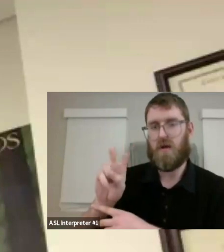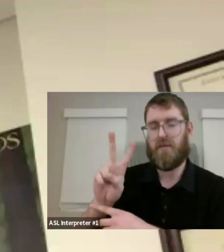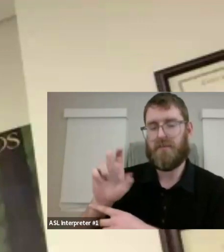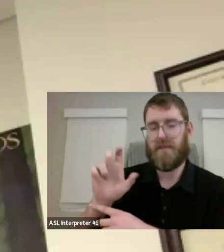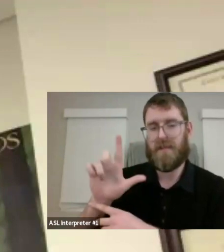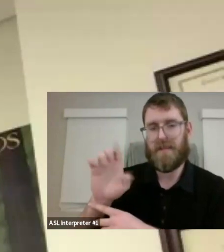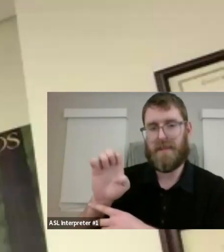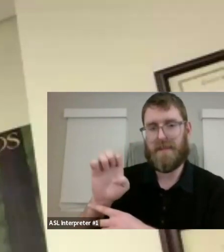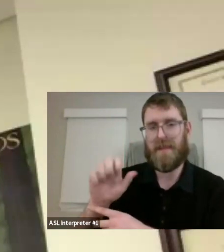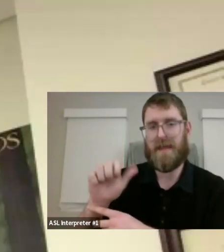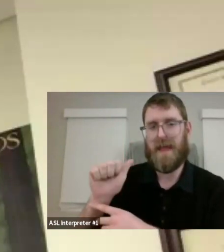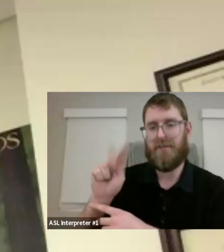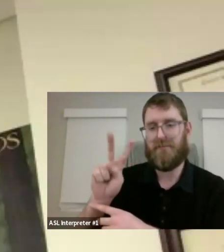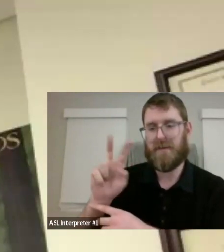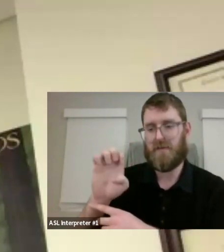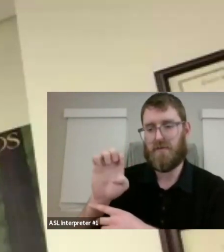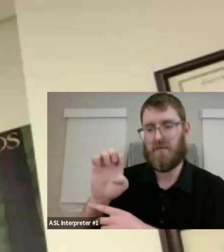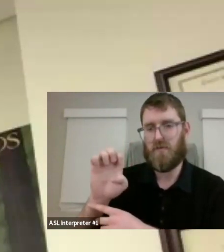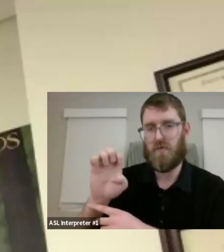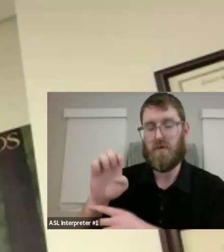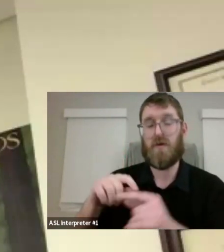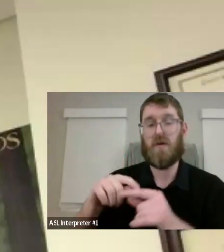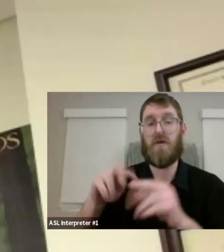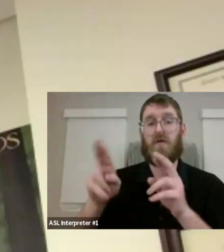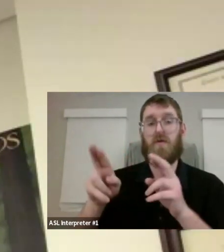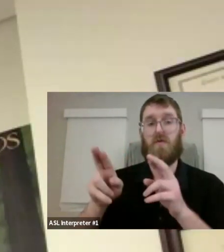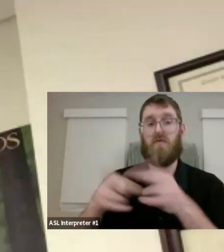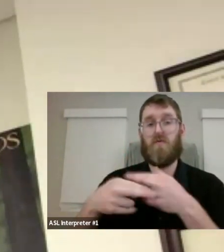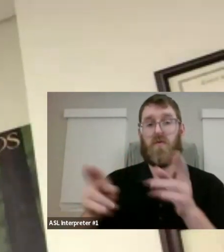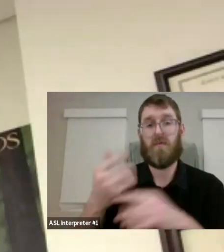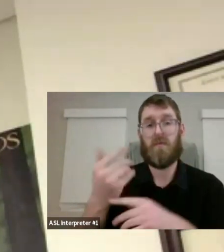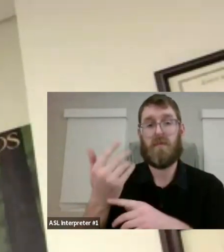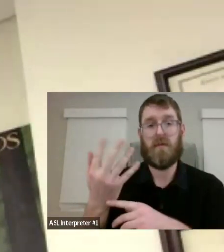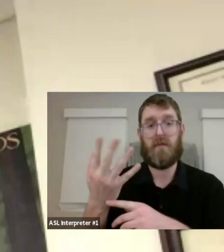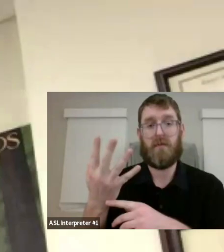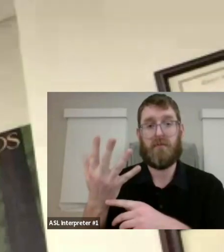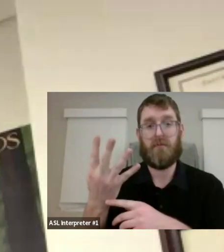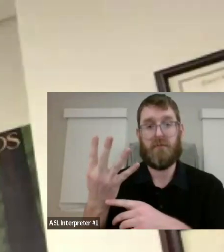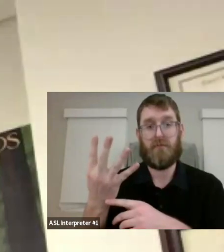Room 1500, 1500.